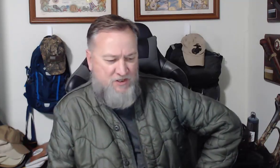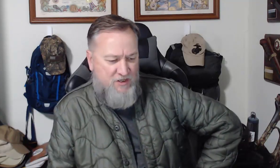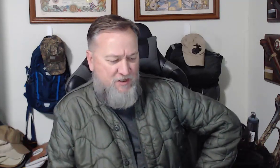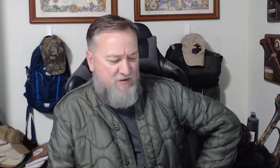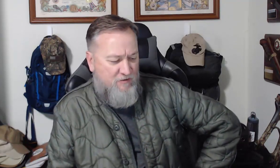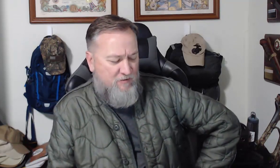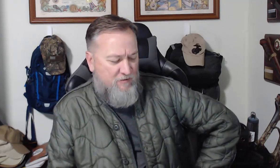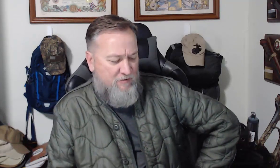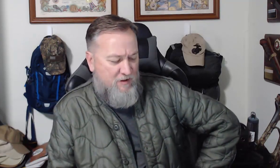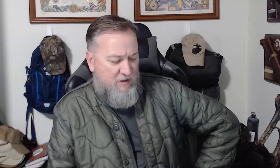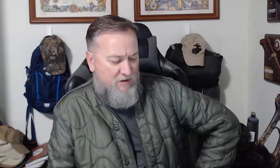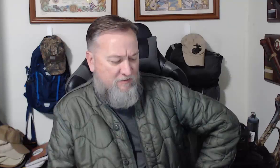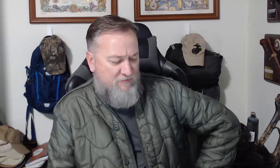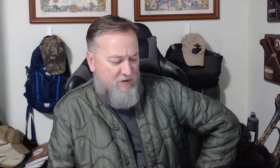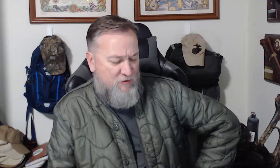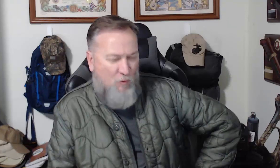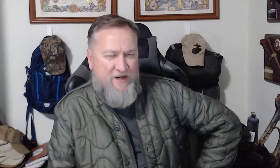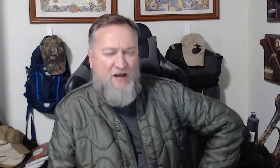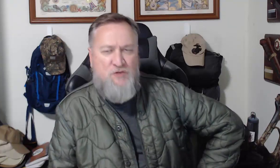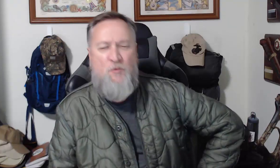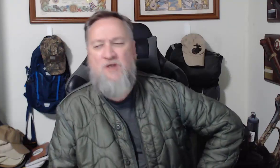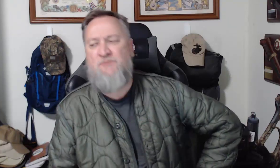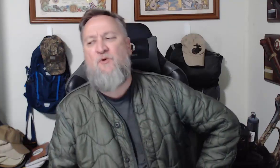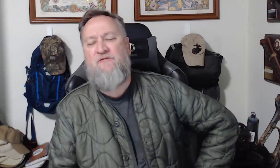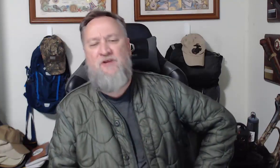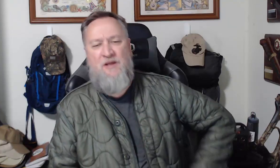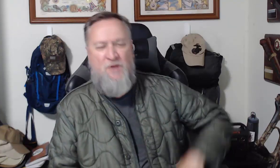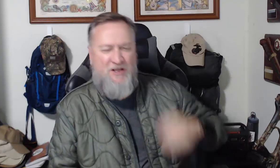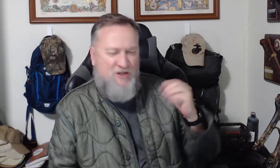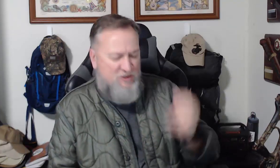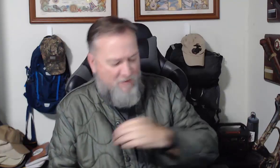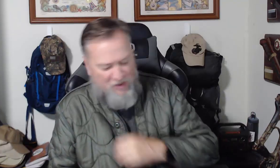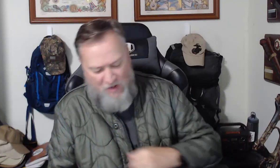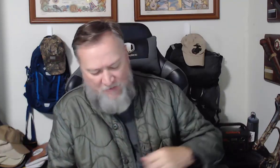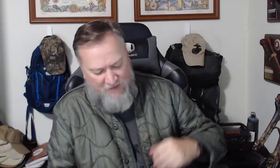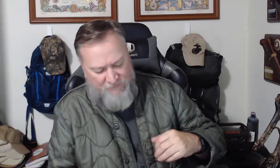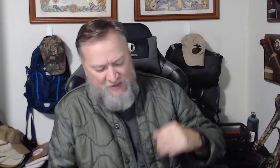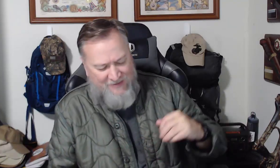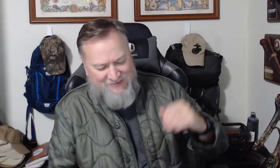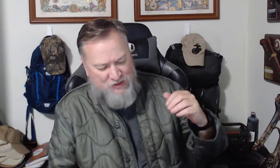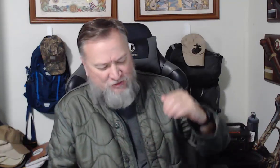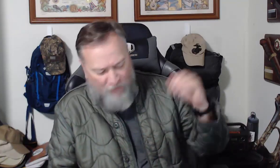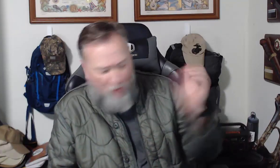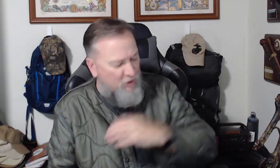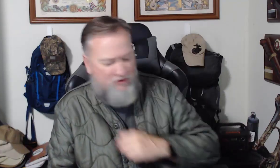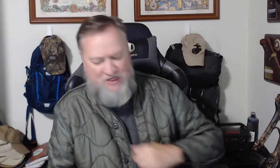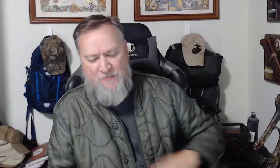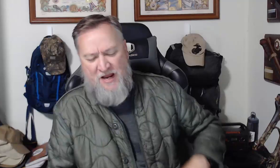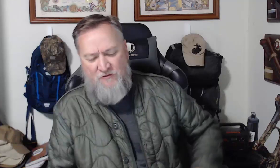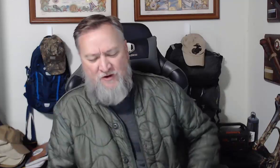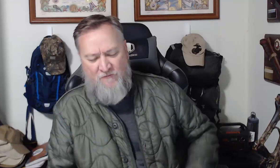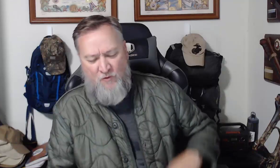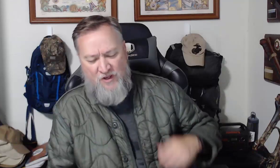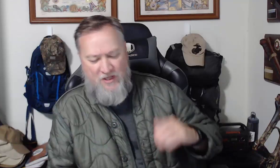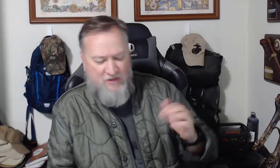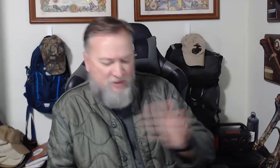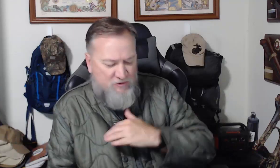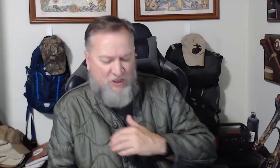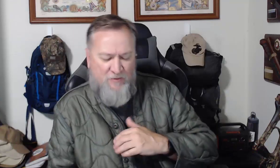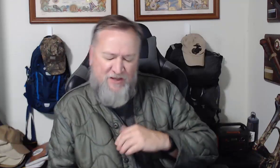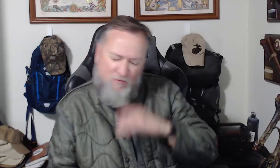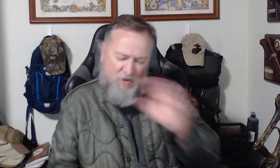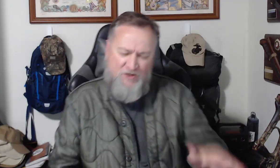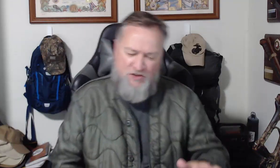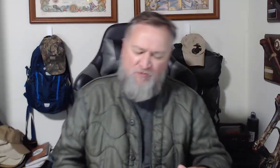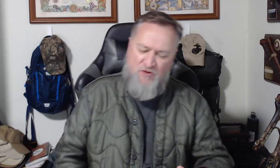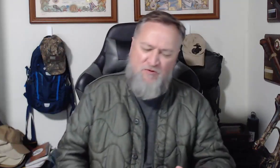watched the White House press briefing. I'm gonna just throw a little snippet out there for you, and then you tell